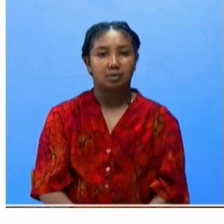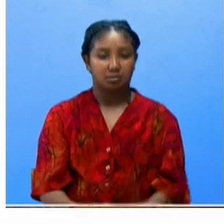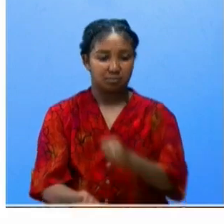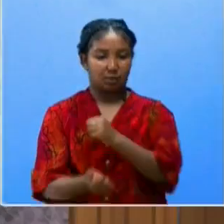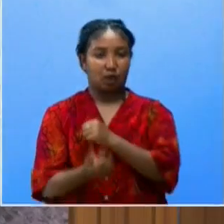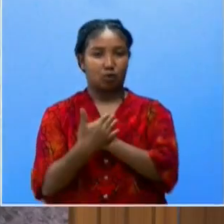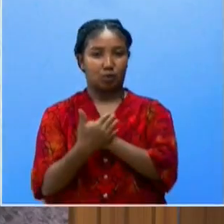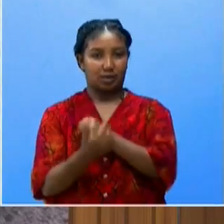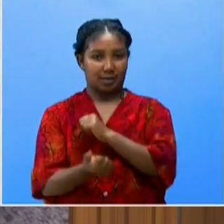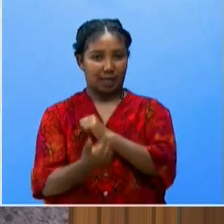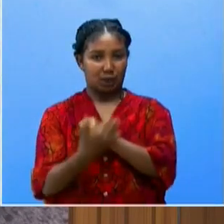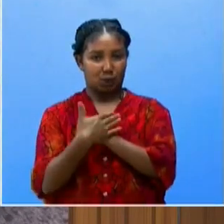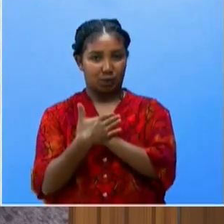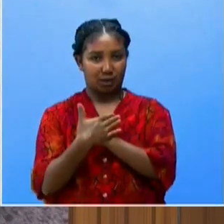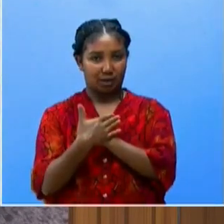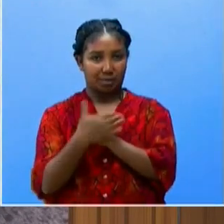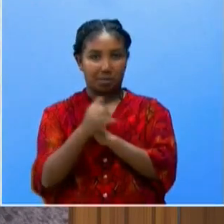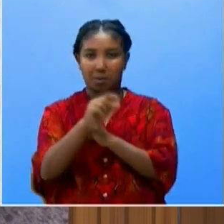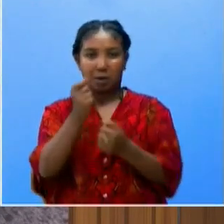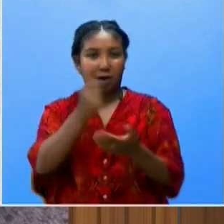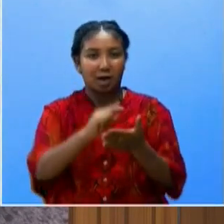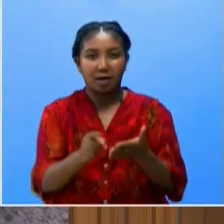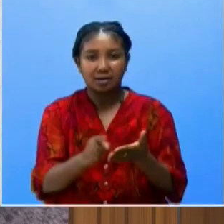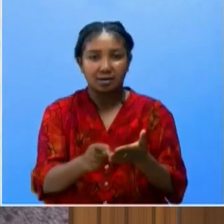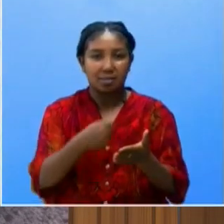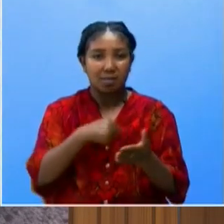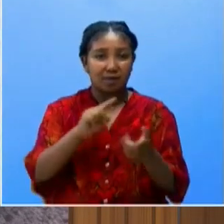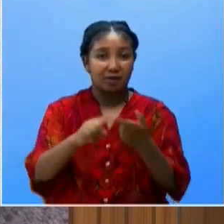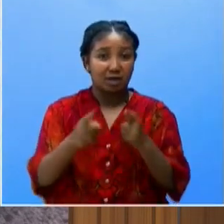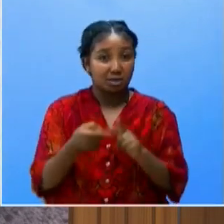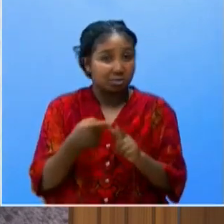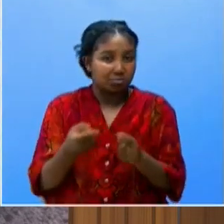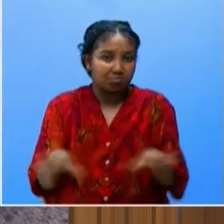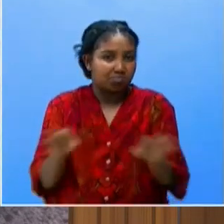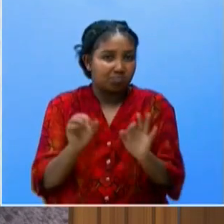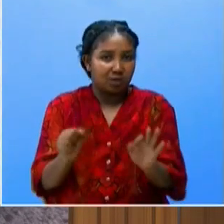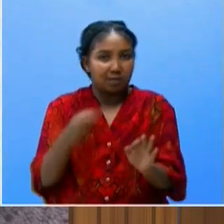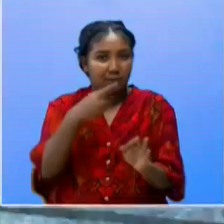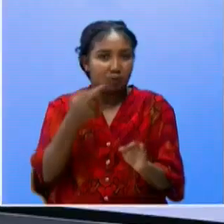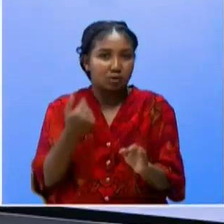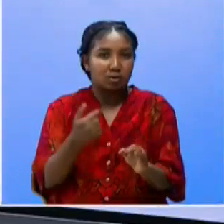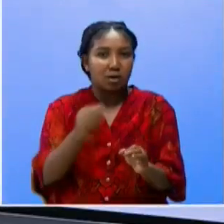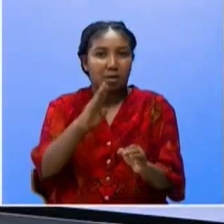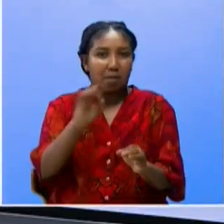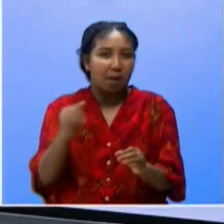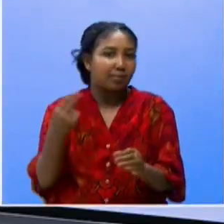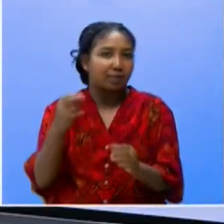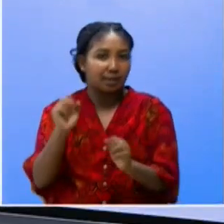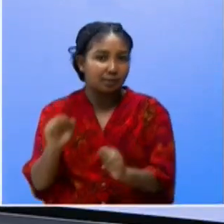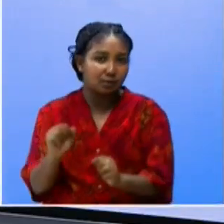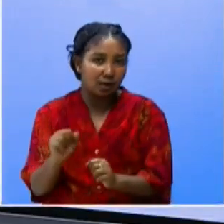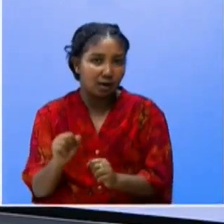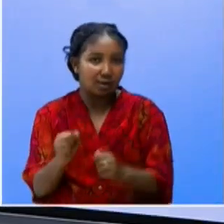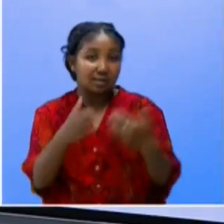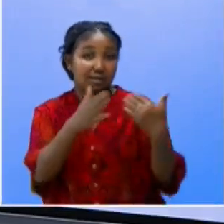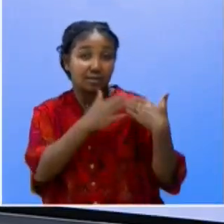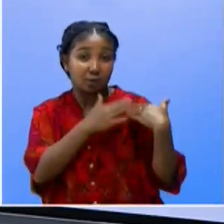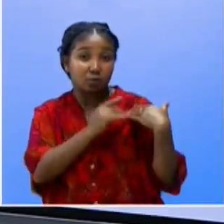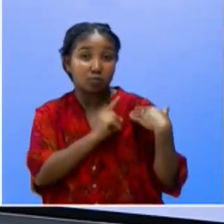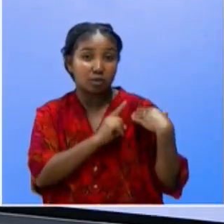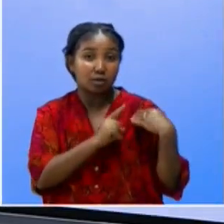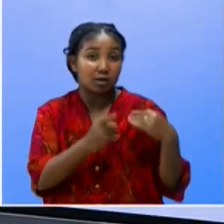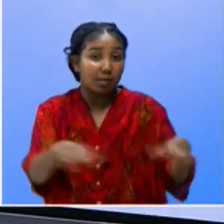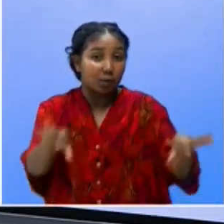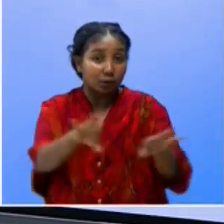me. Maybe we can write my friend if necessary, because by structure can be used if the subject is